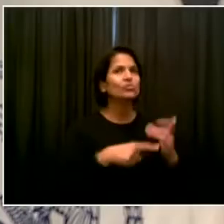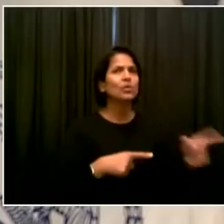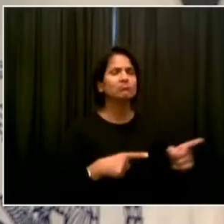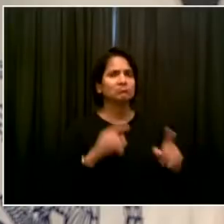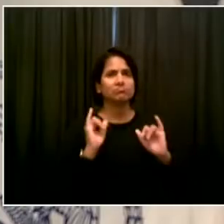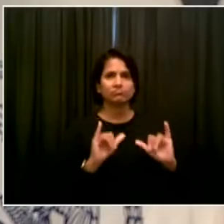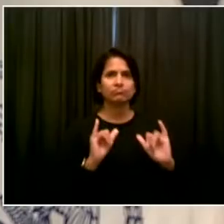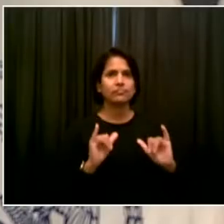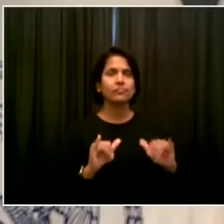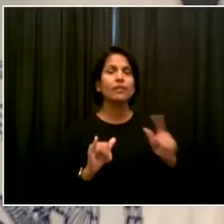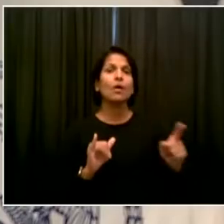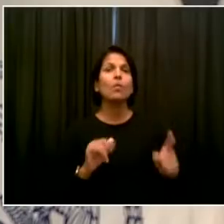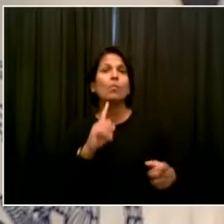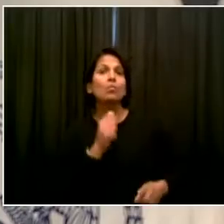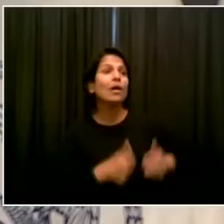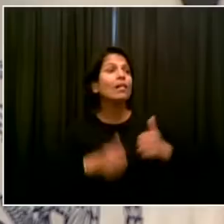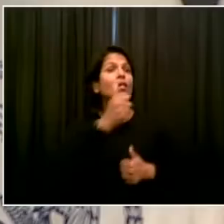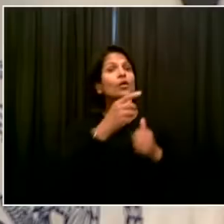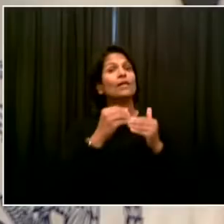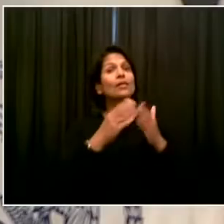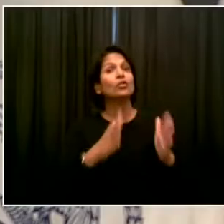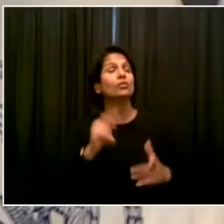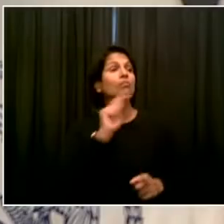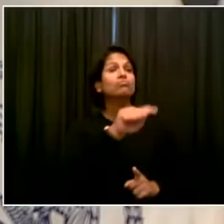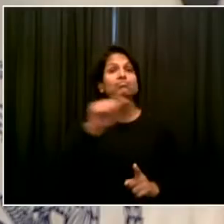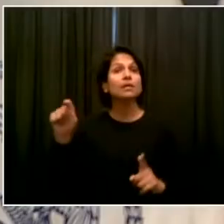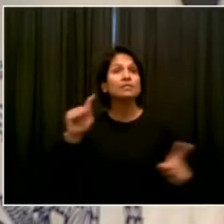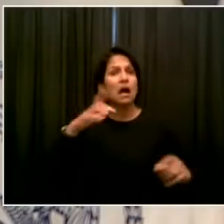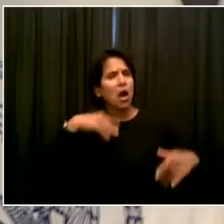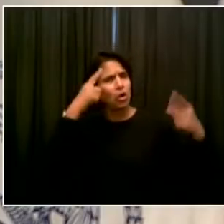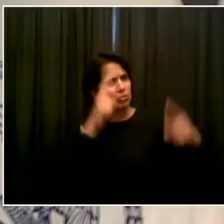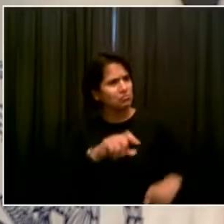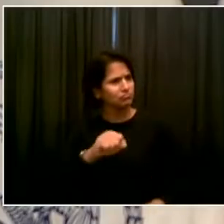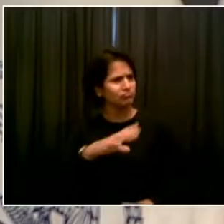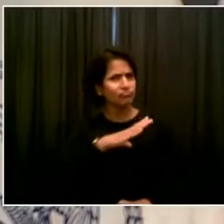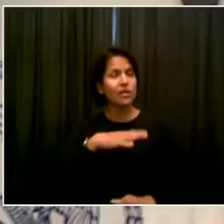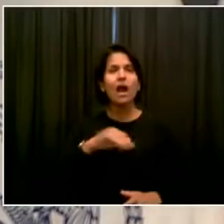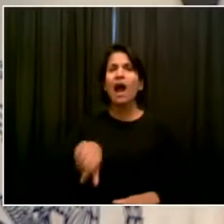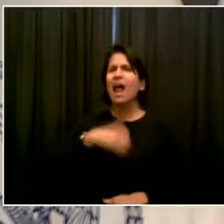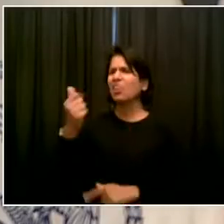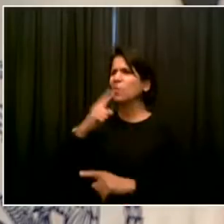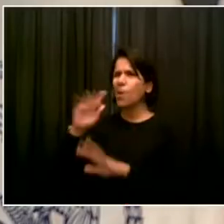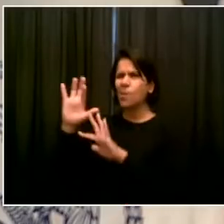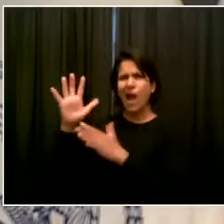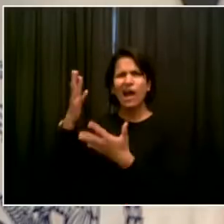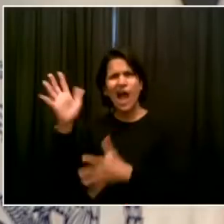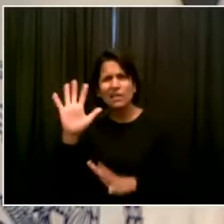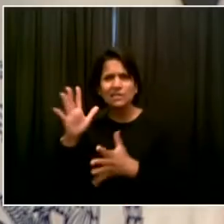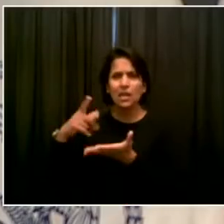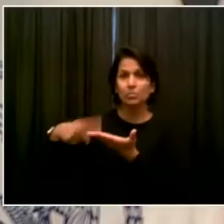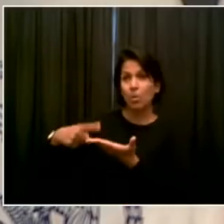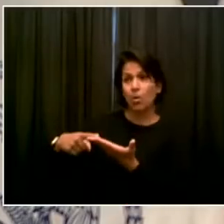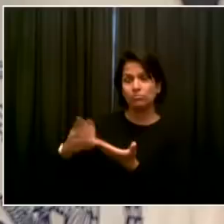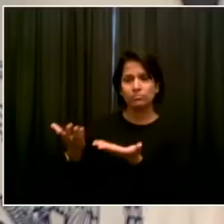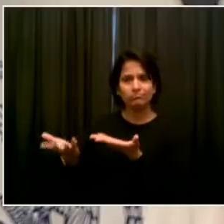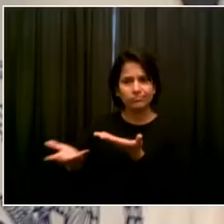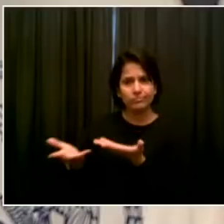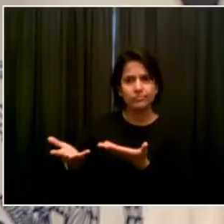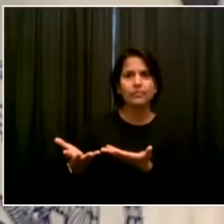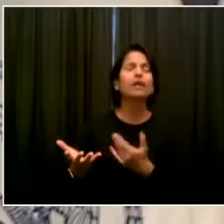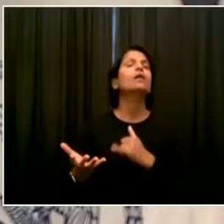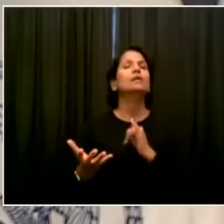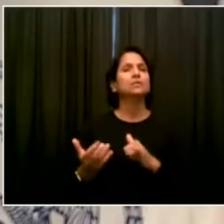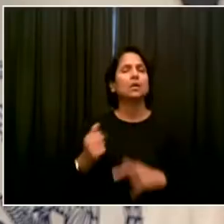at, what they were thinking. And it was clear that we needed to move forward, whether that was going to be